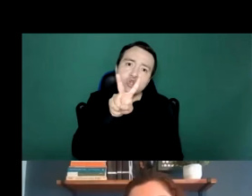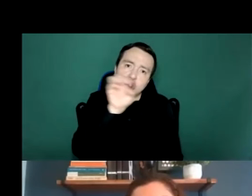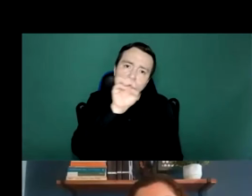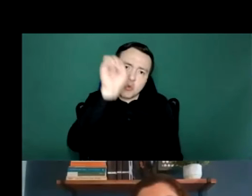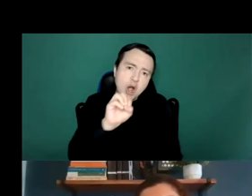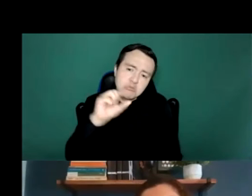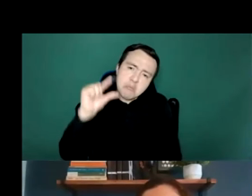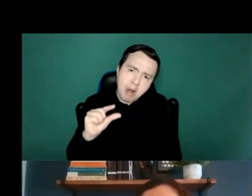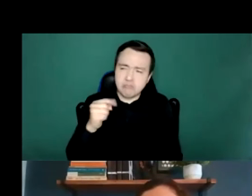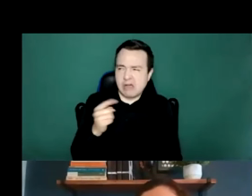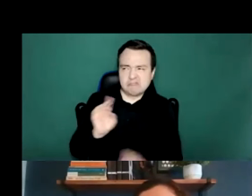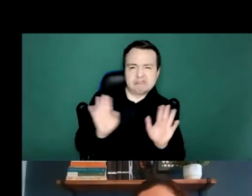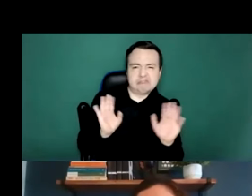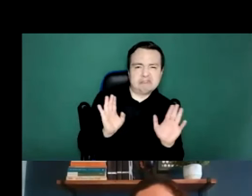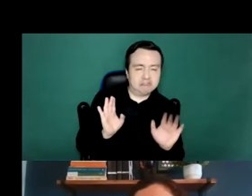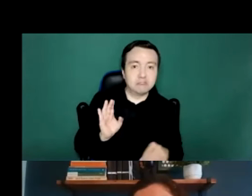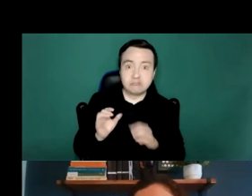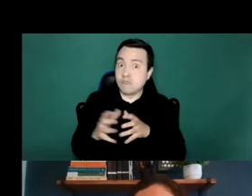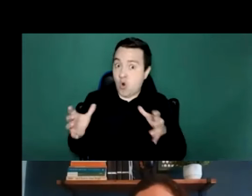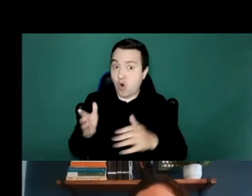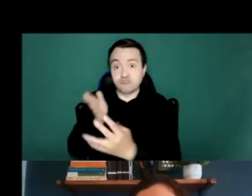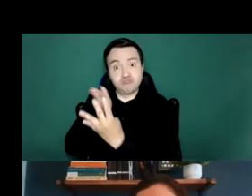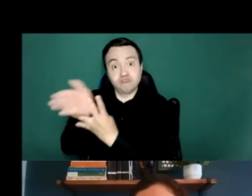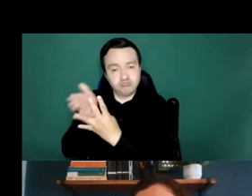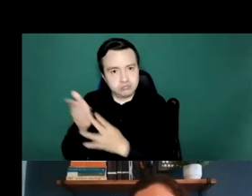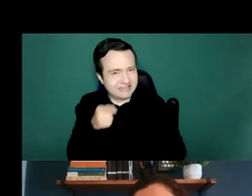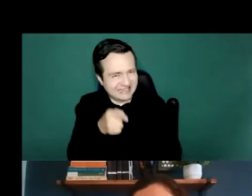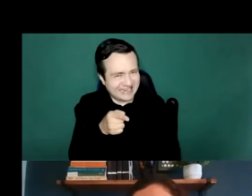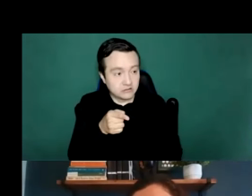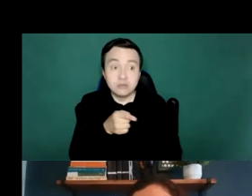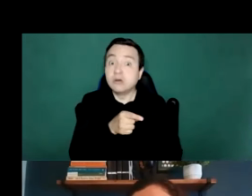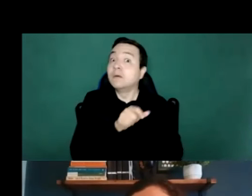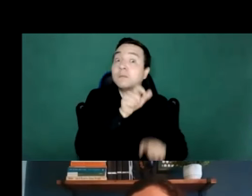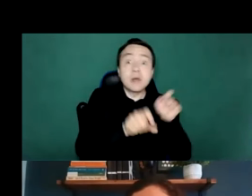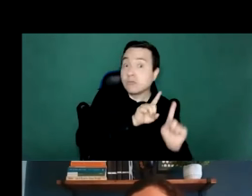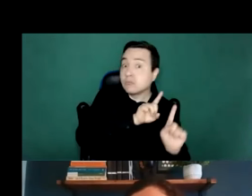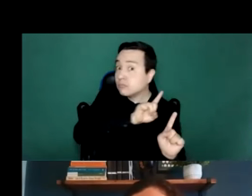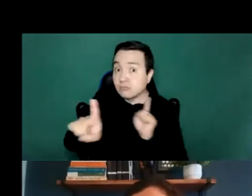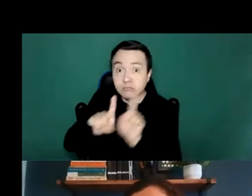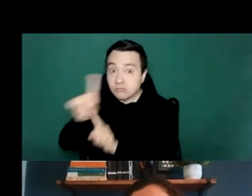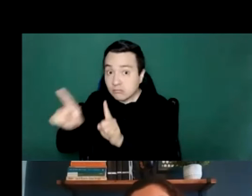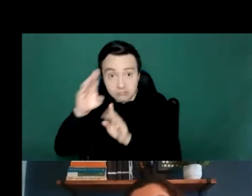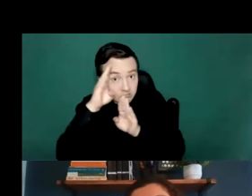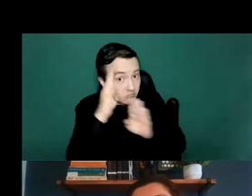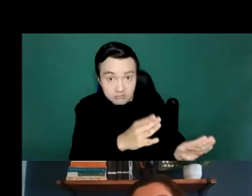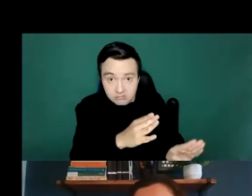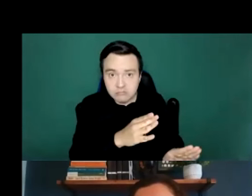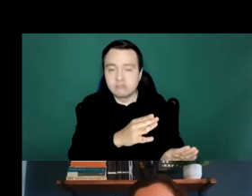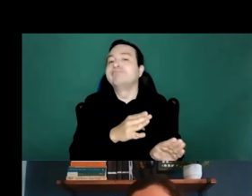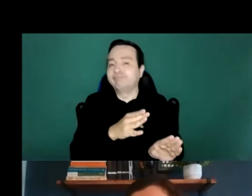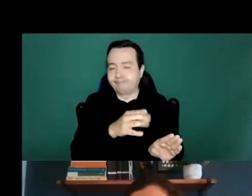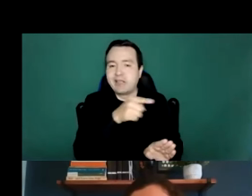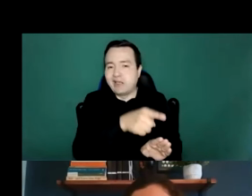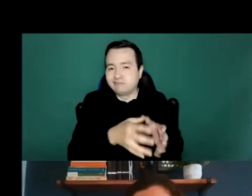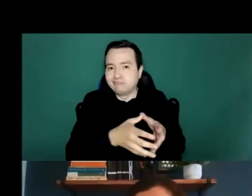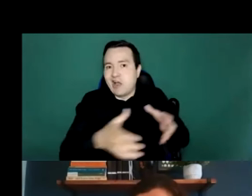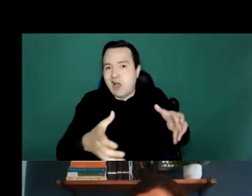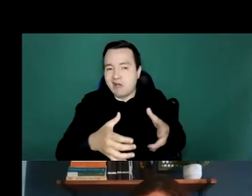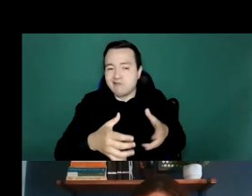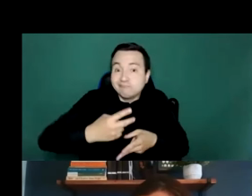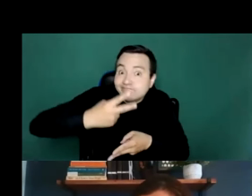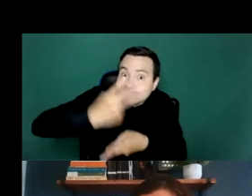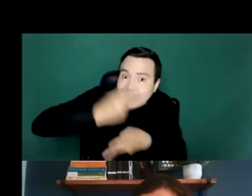has important implications. In fact, it increases the risk of mortality and morbidity, which could be avoided if